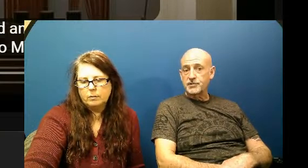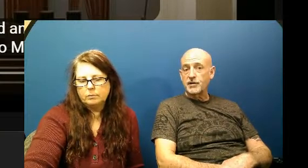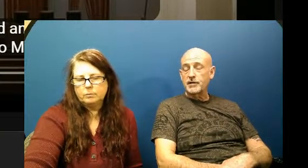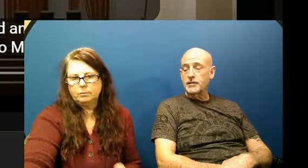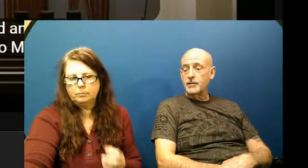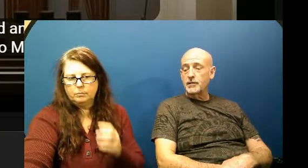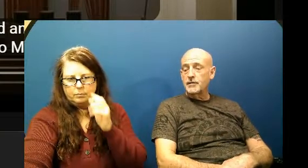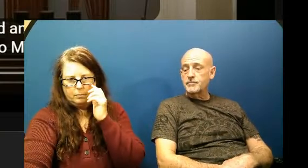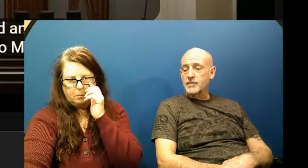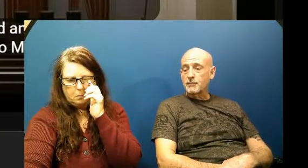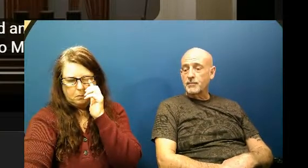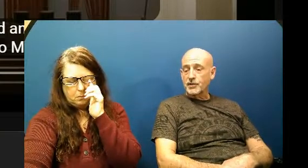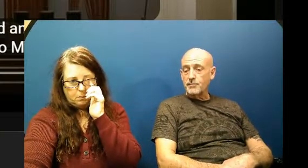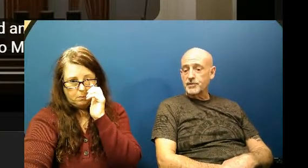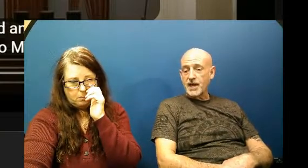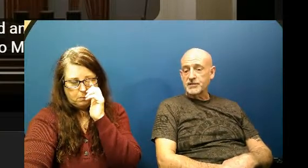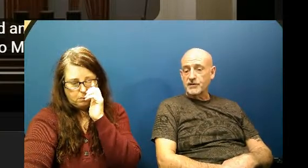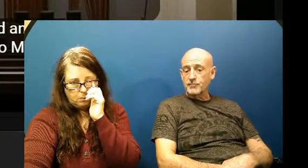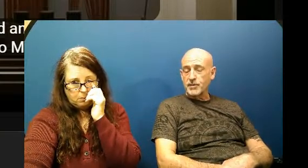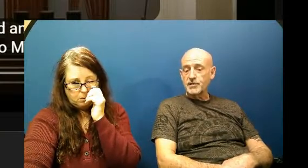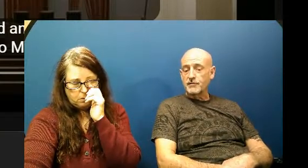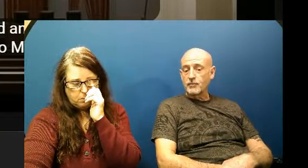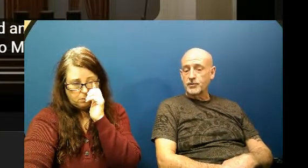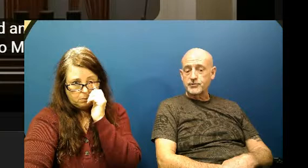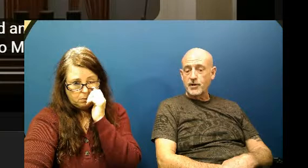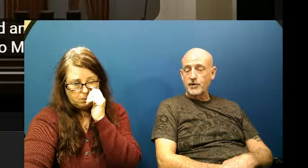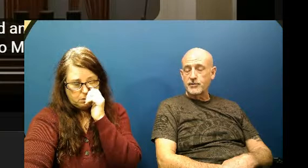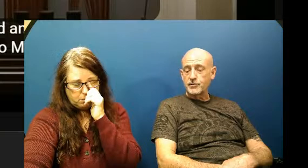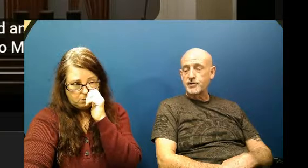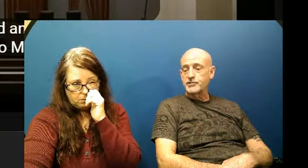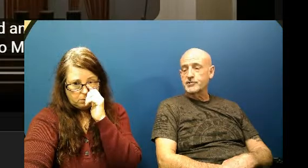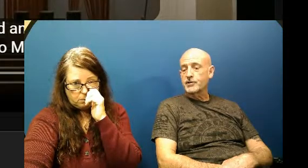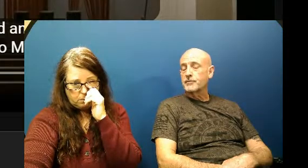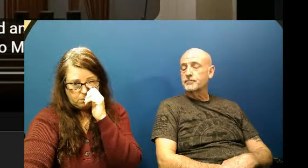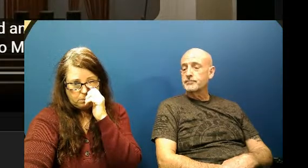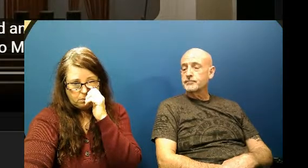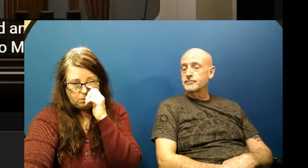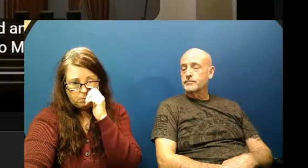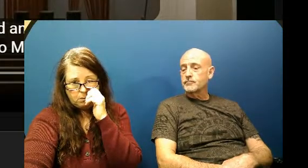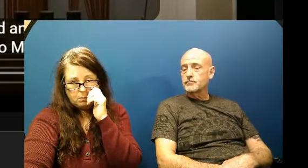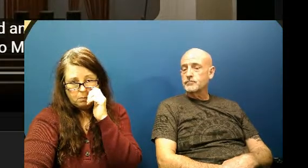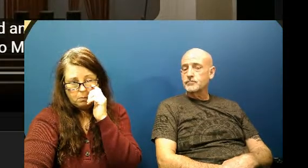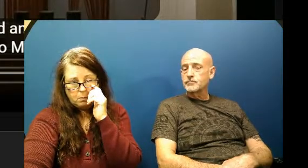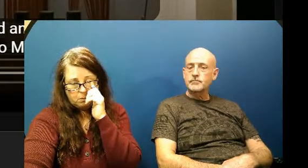they didn't share it. But the company has every bit of it, what you shared and what you didn't share.